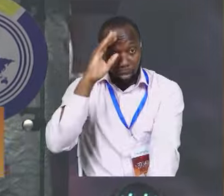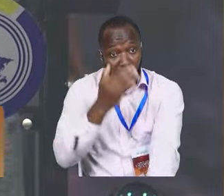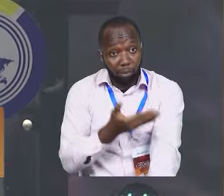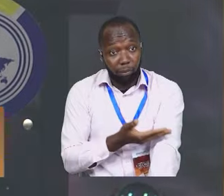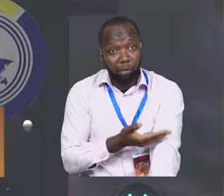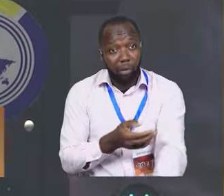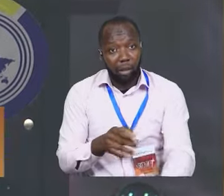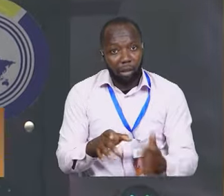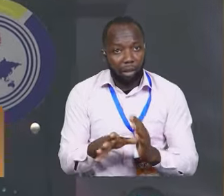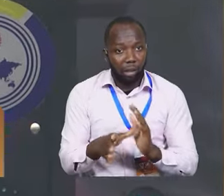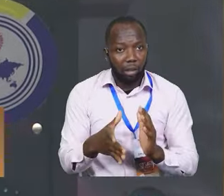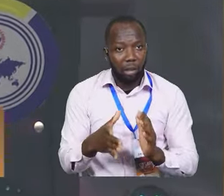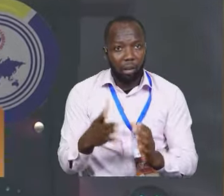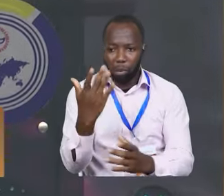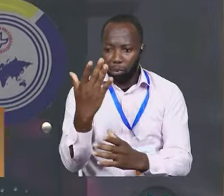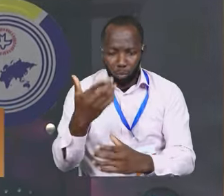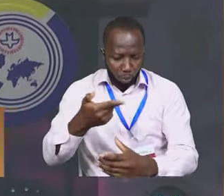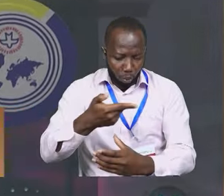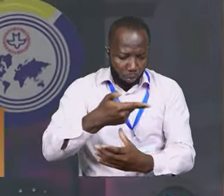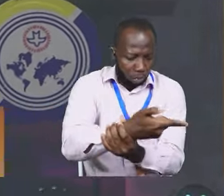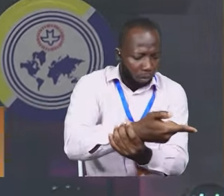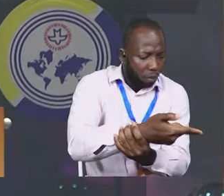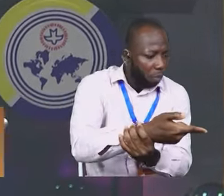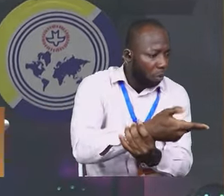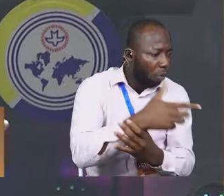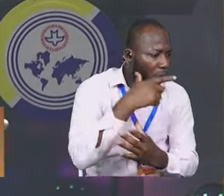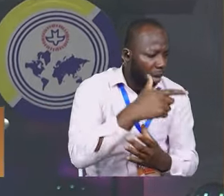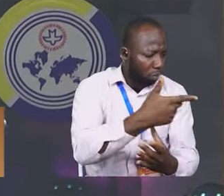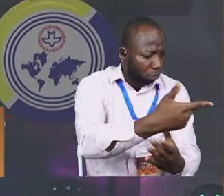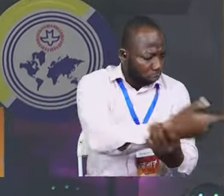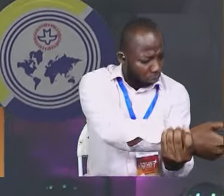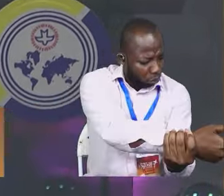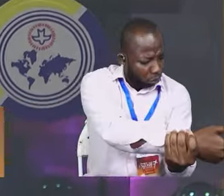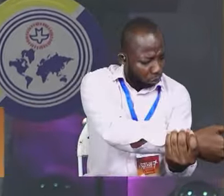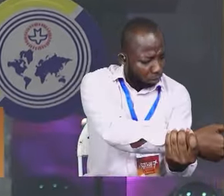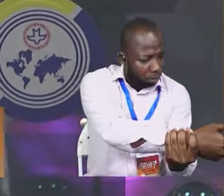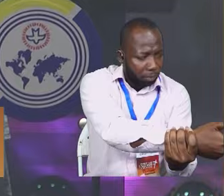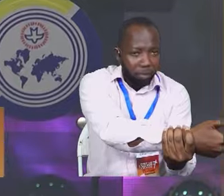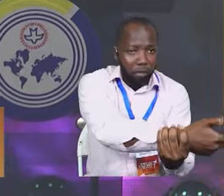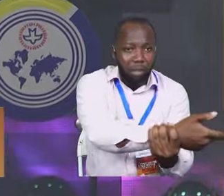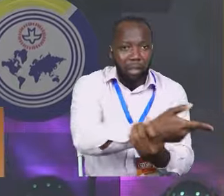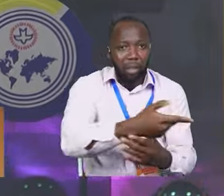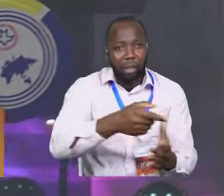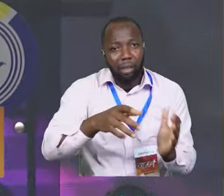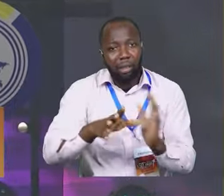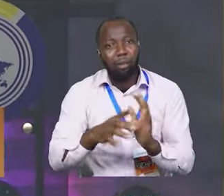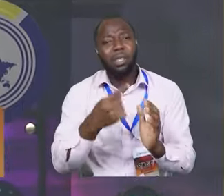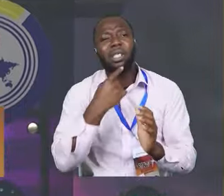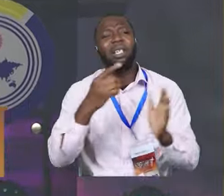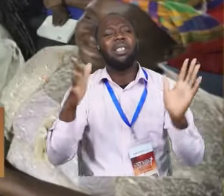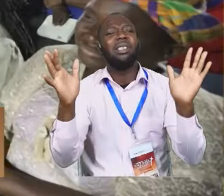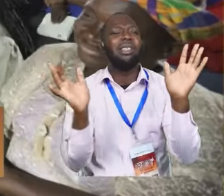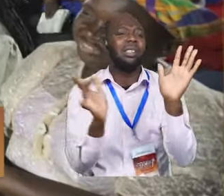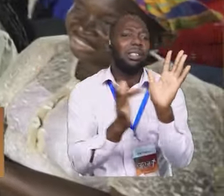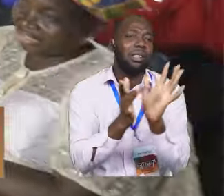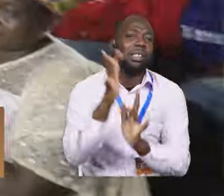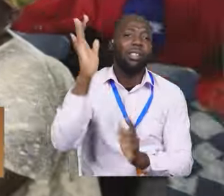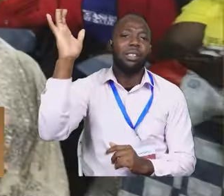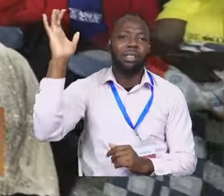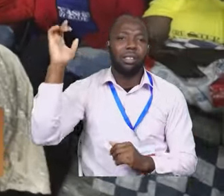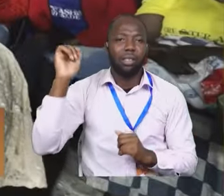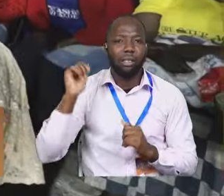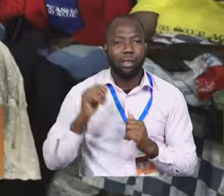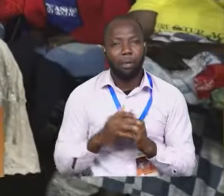child, and then I held the woman's hand with the injection. Jesus! And I